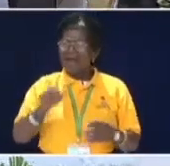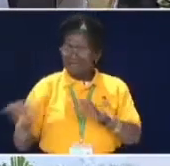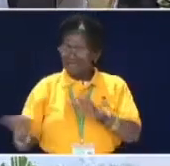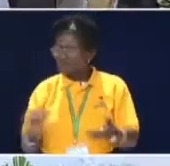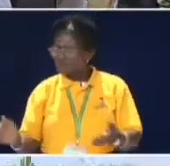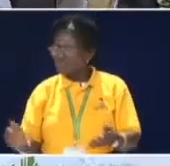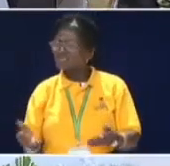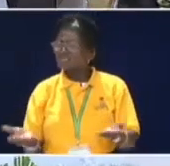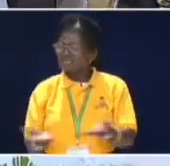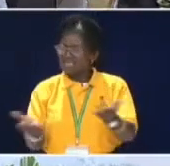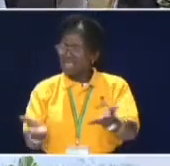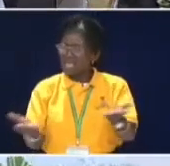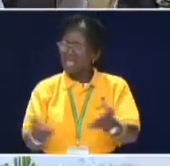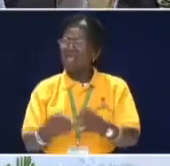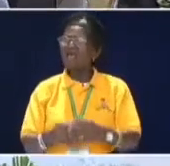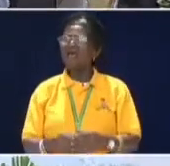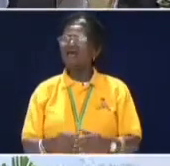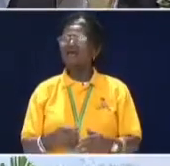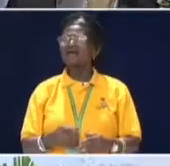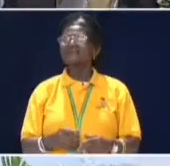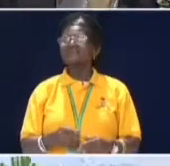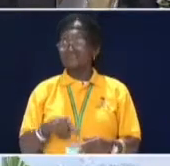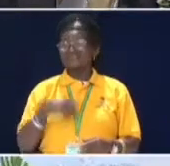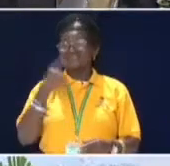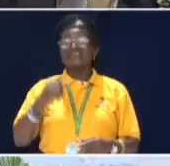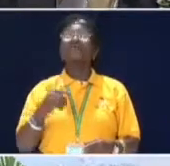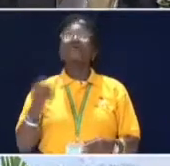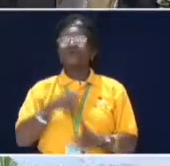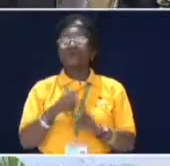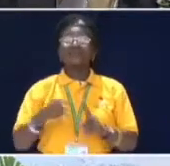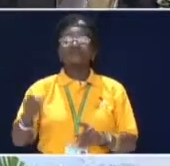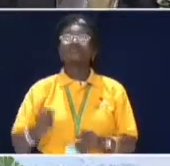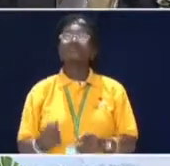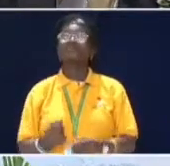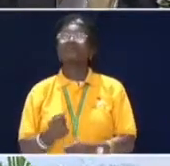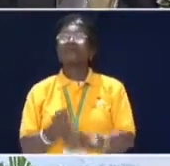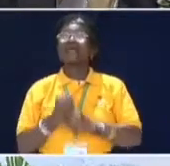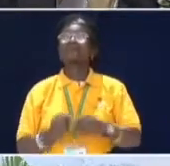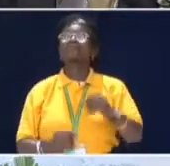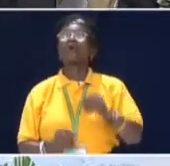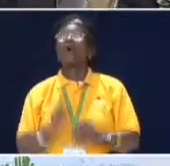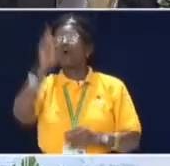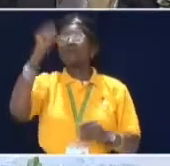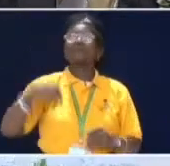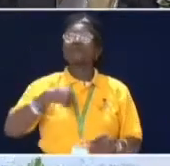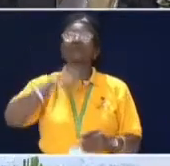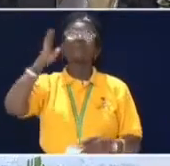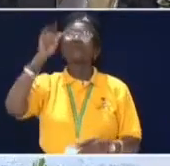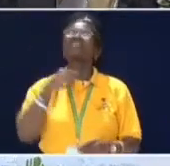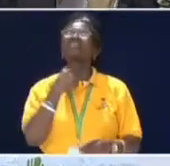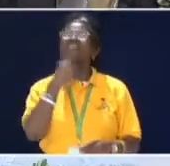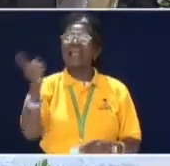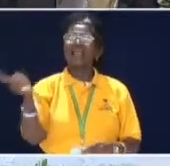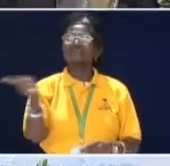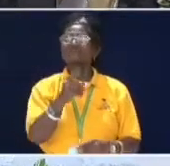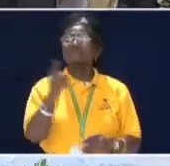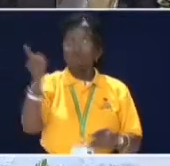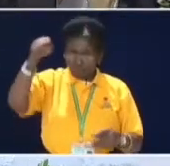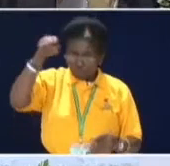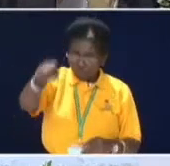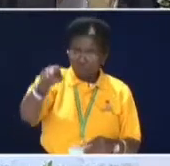se lele. I said, when you get up, we shall tell you. Pe ngba to ba dide a ma so fun o.